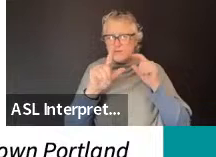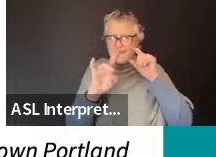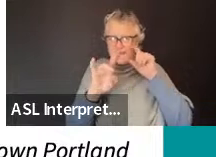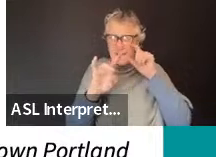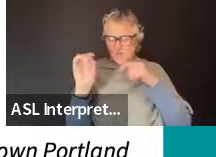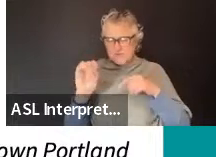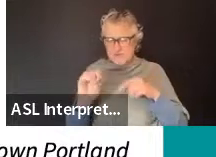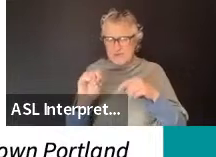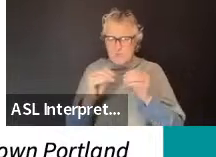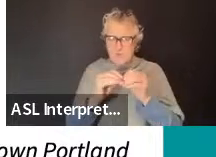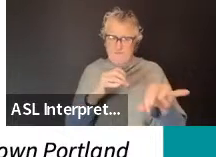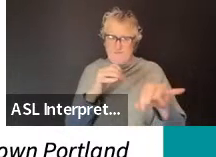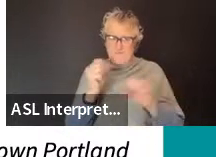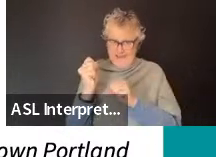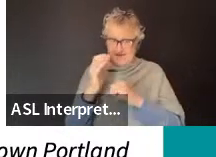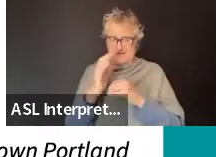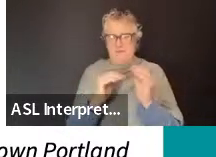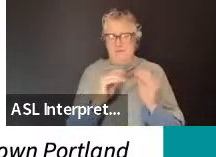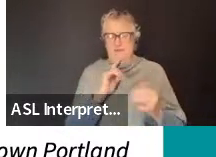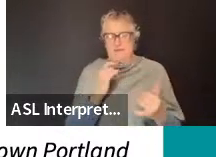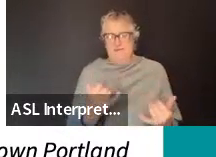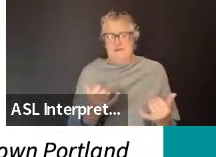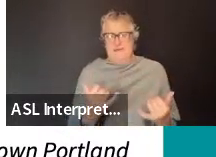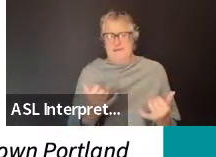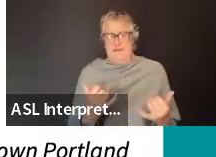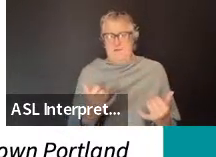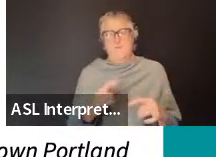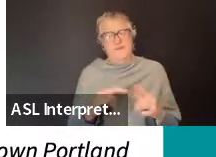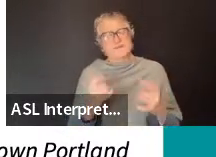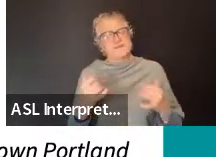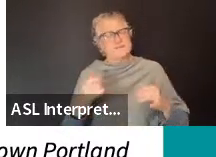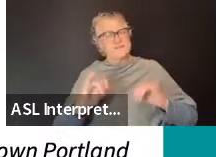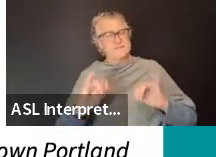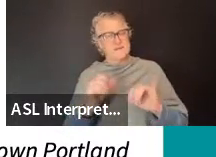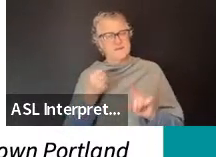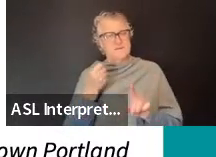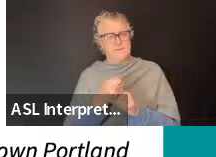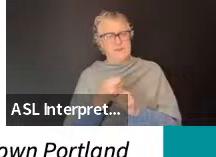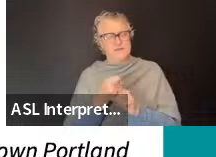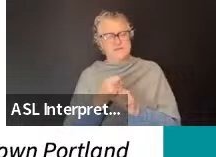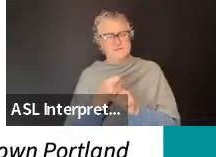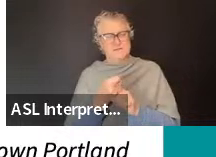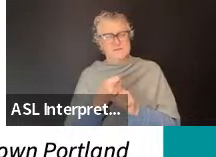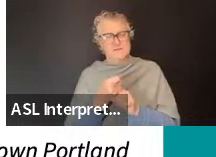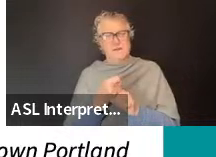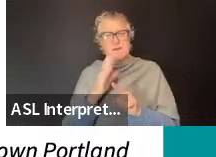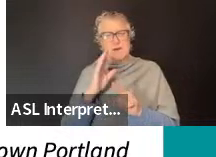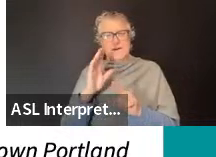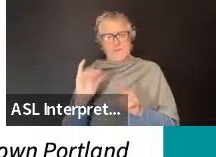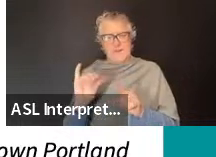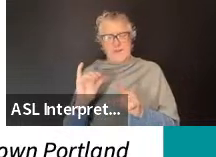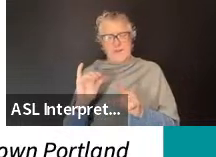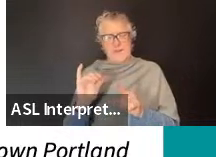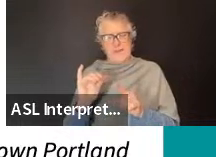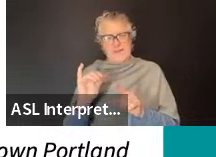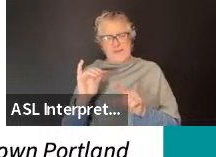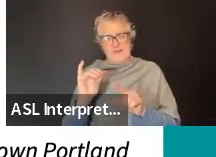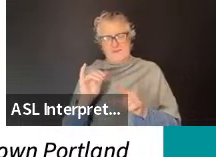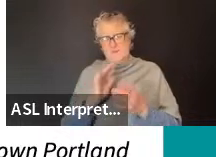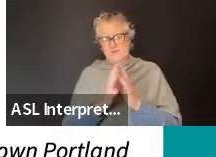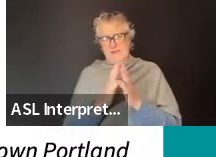now, but again, still impacted by traffic beyond upstream or downstream of where we're